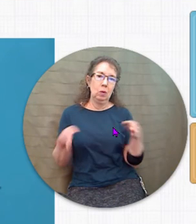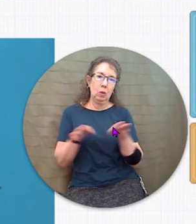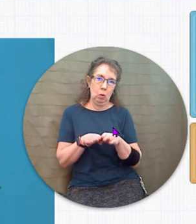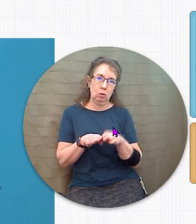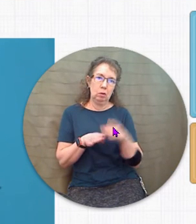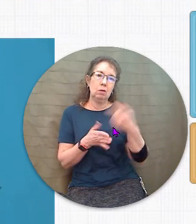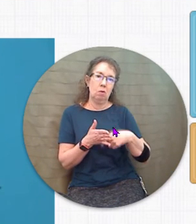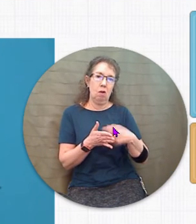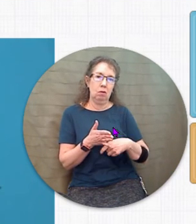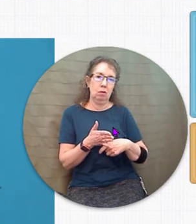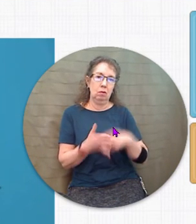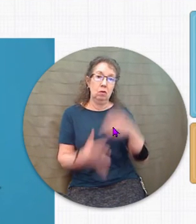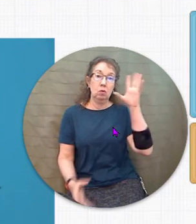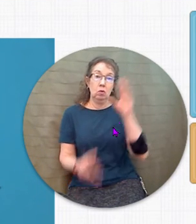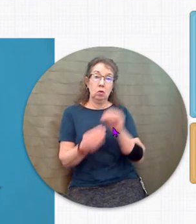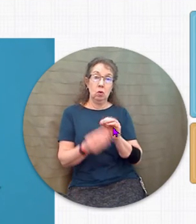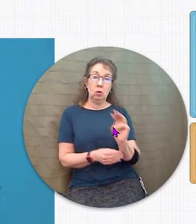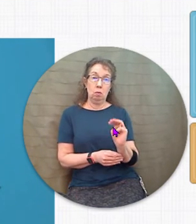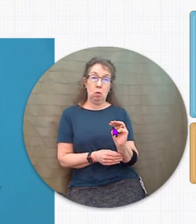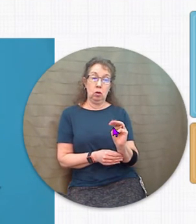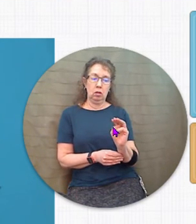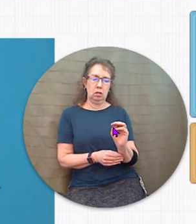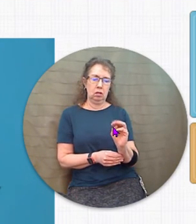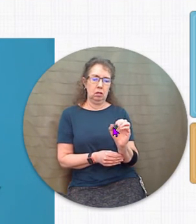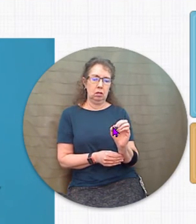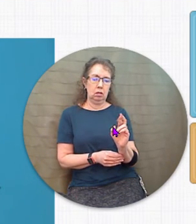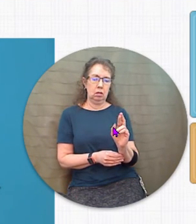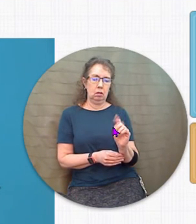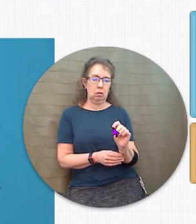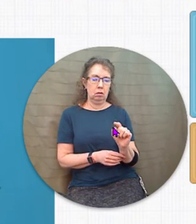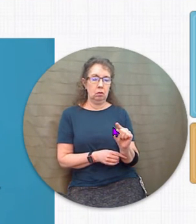costs. So our total mortgage here is